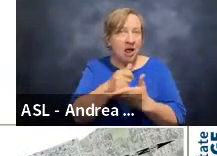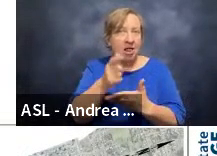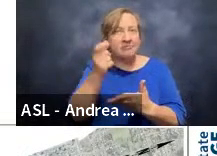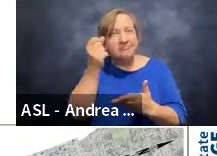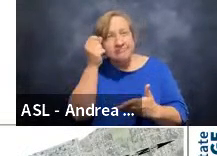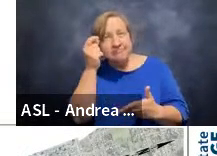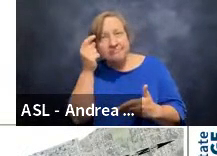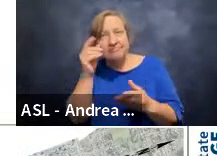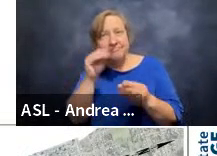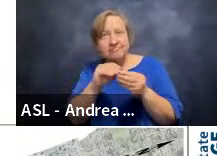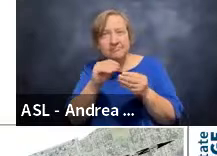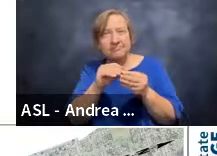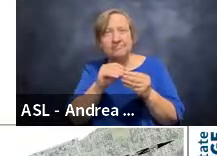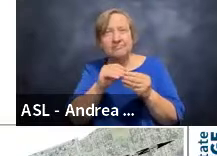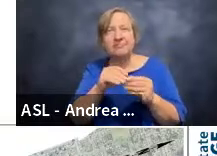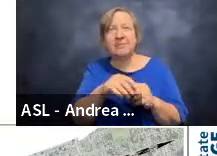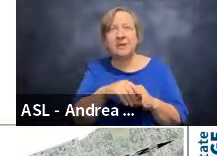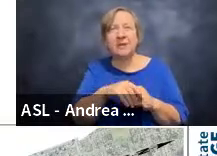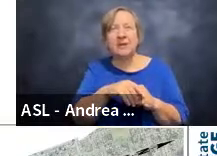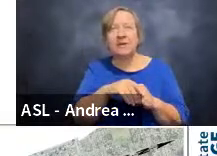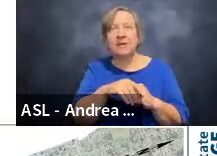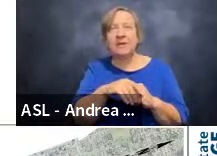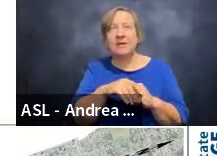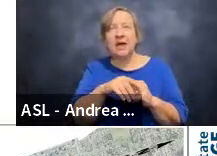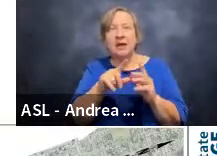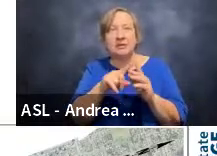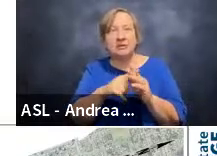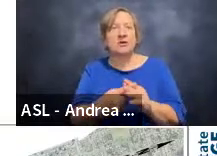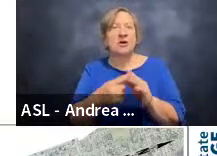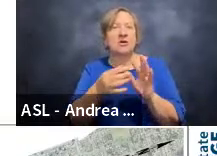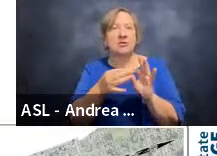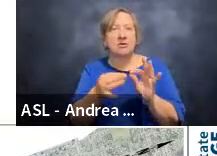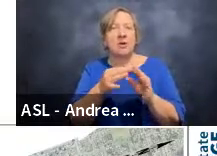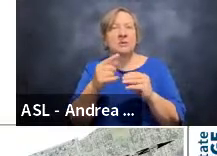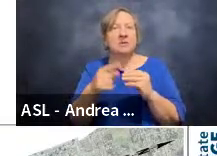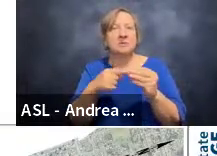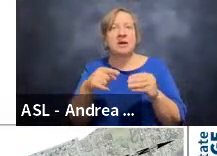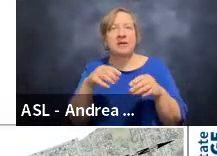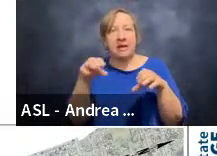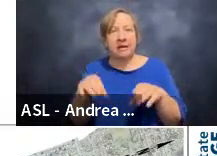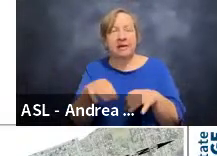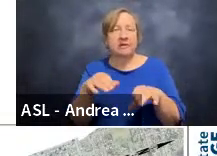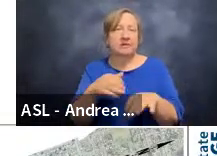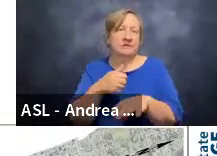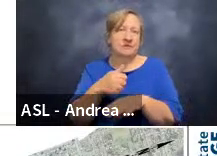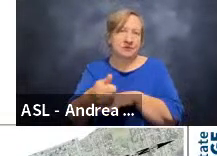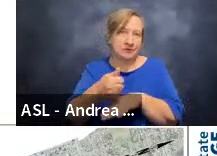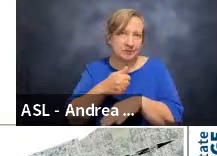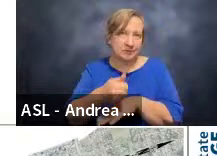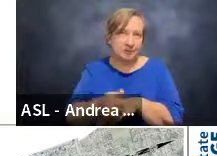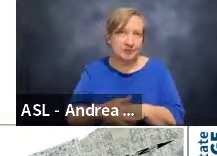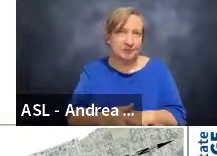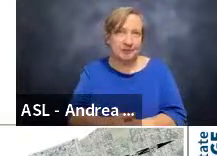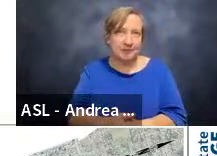and really get the comments going on active transportation.